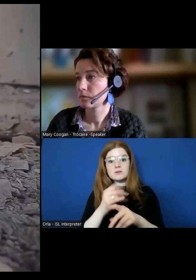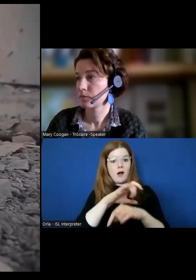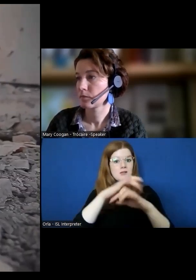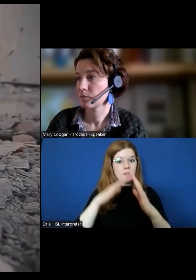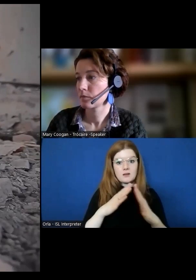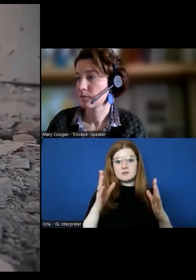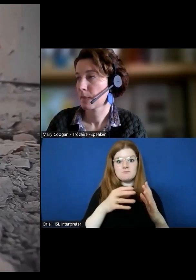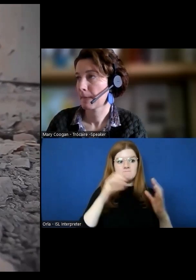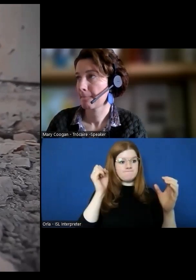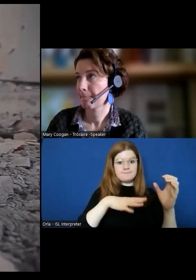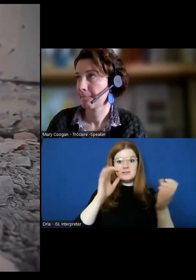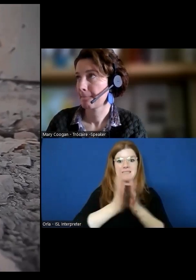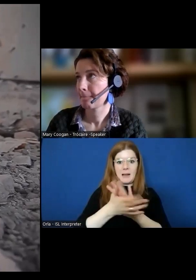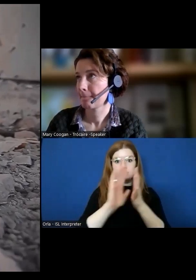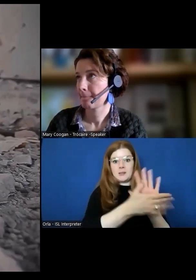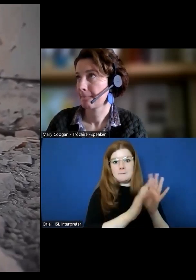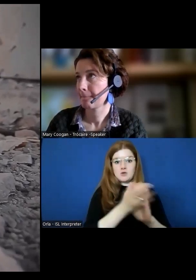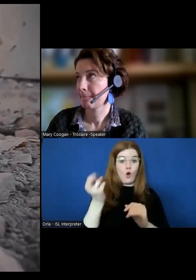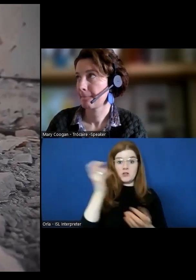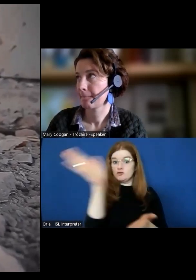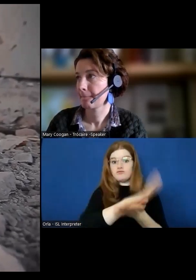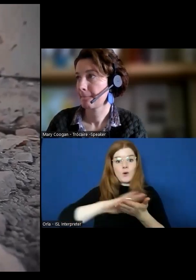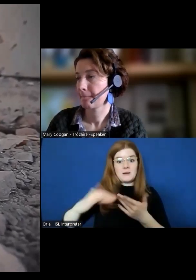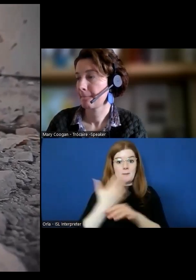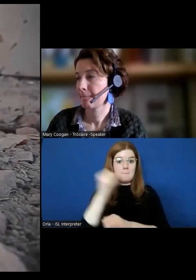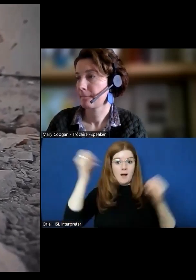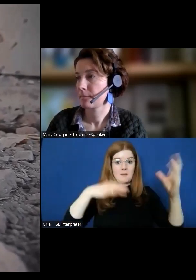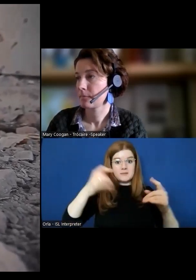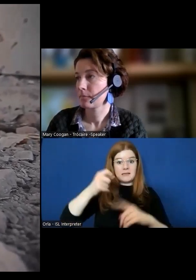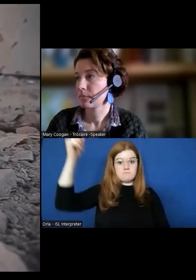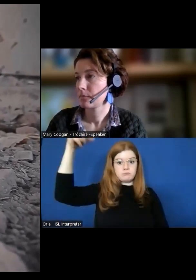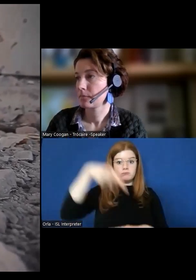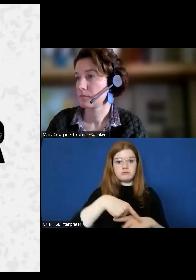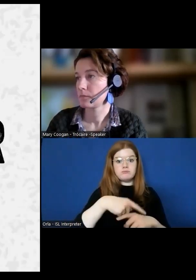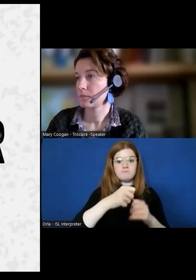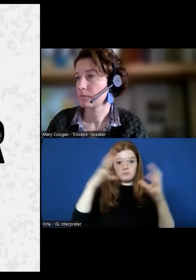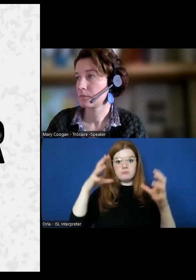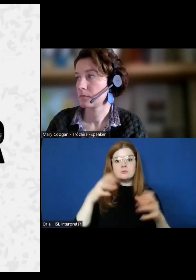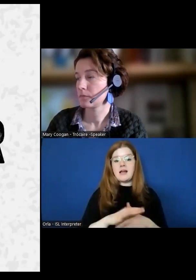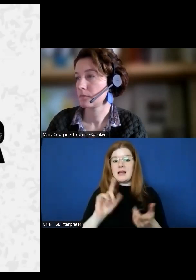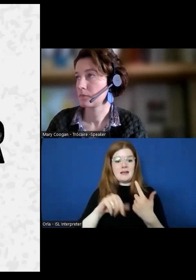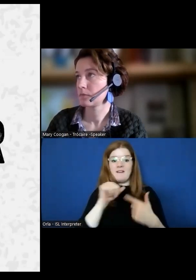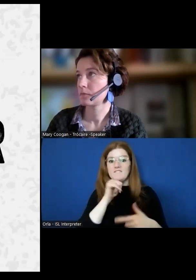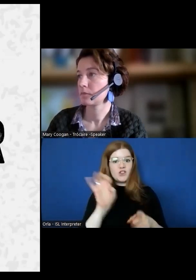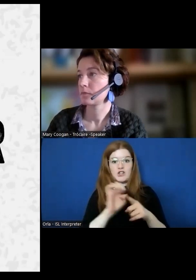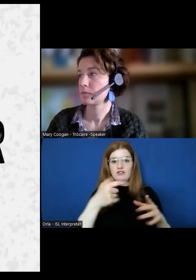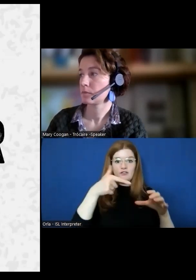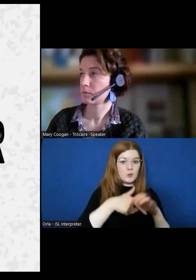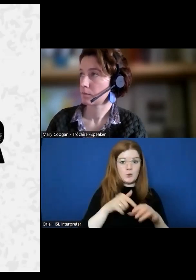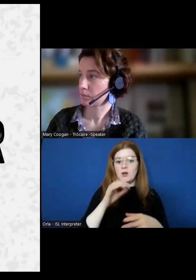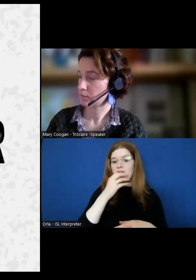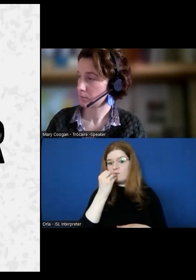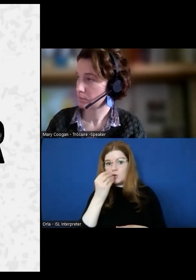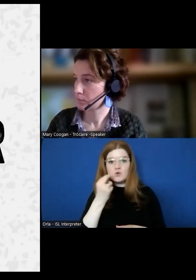hospitals have been badly damaged or destroyed by bombs and missiles, and there is not enough fuel, food